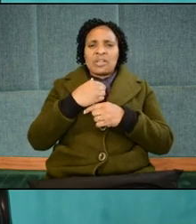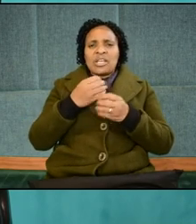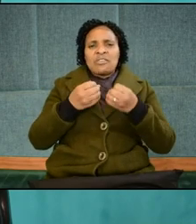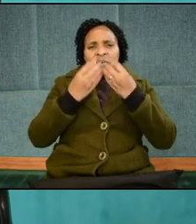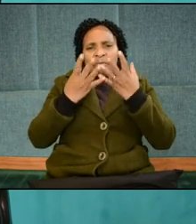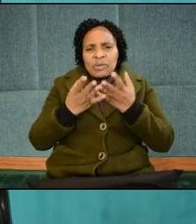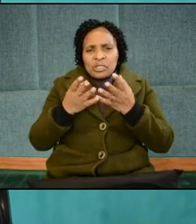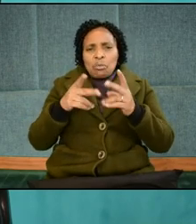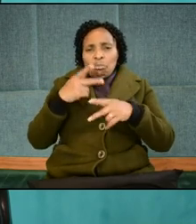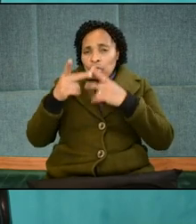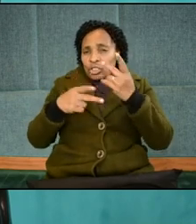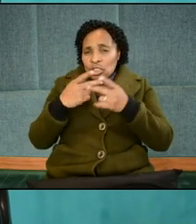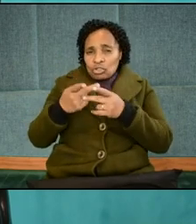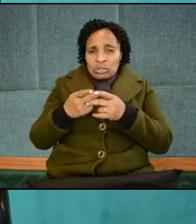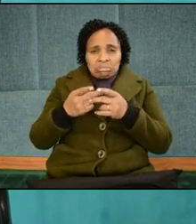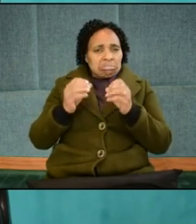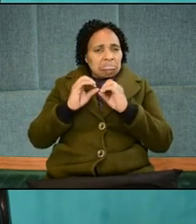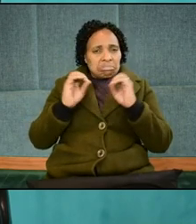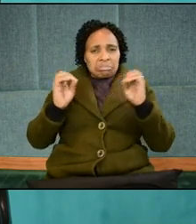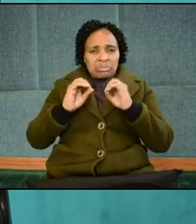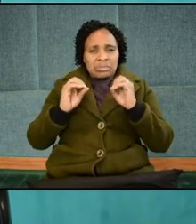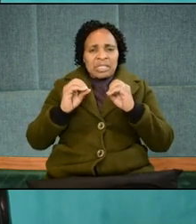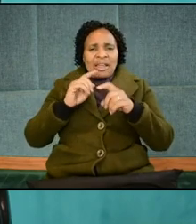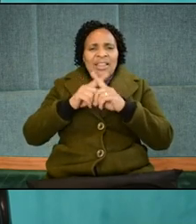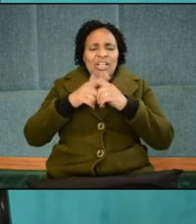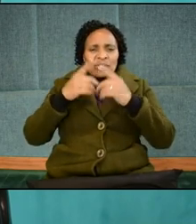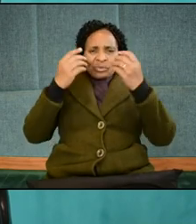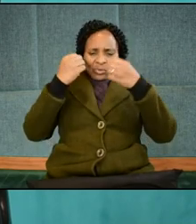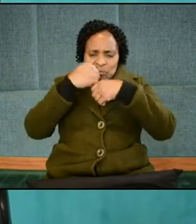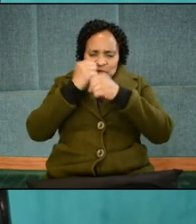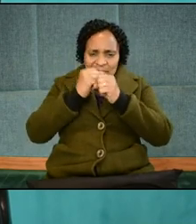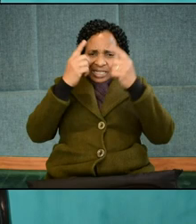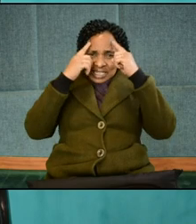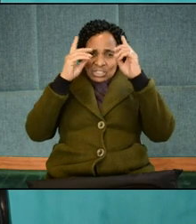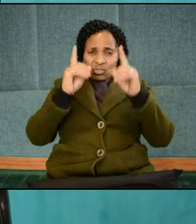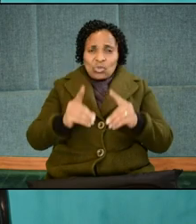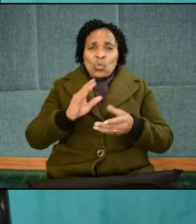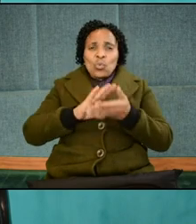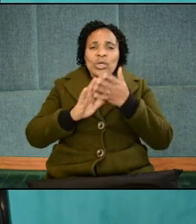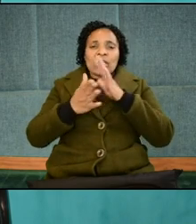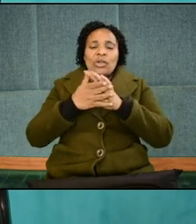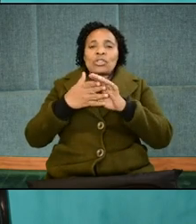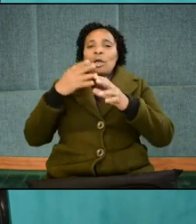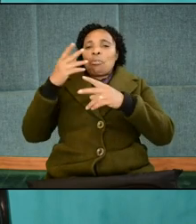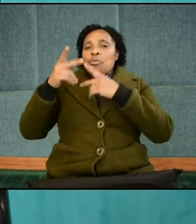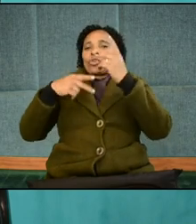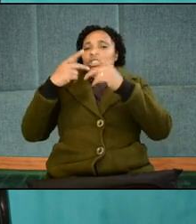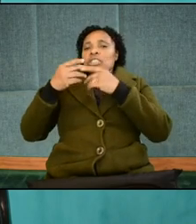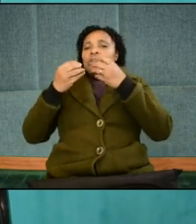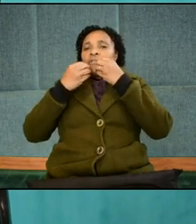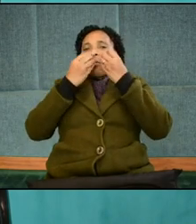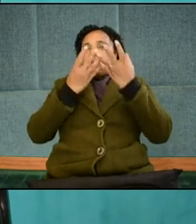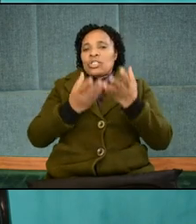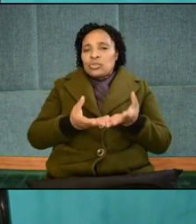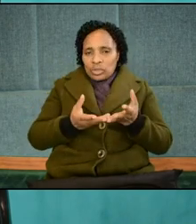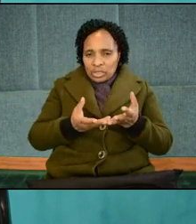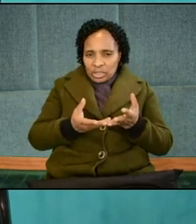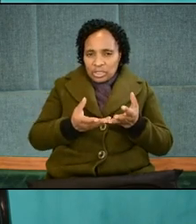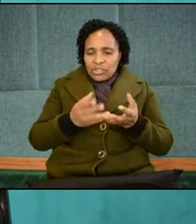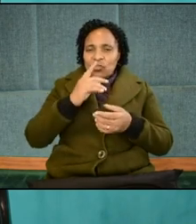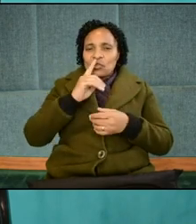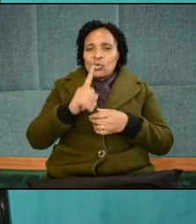not process. True. True. So you make decisions without processing mm-hmm. information. True.